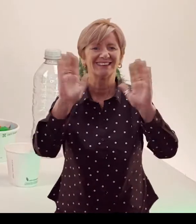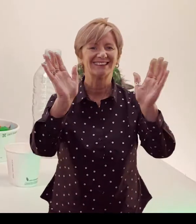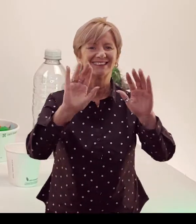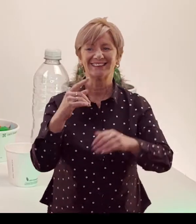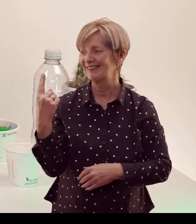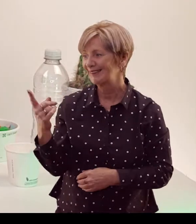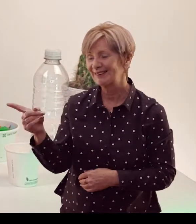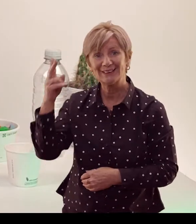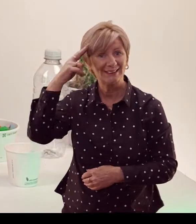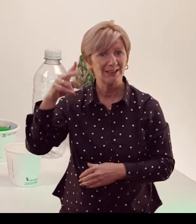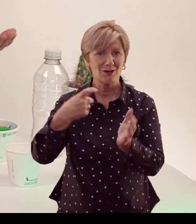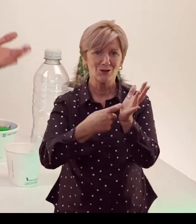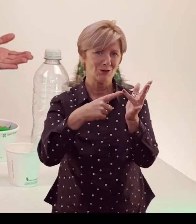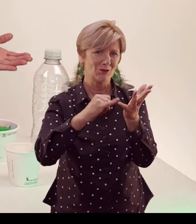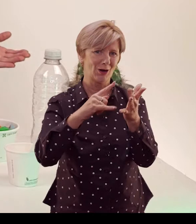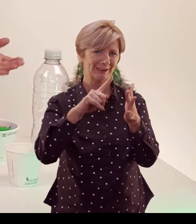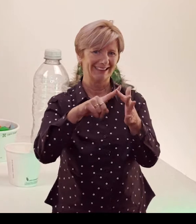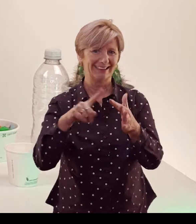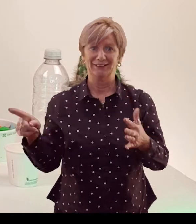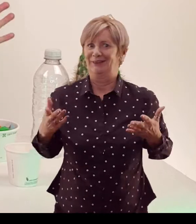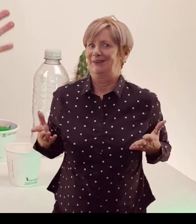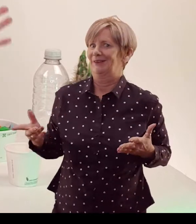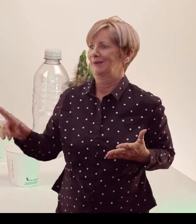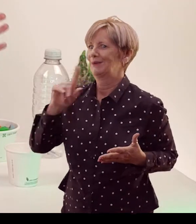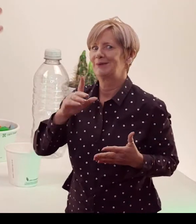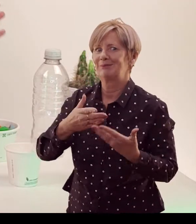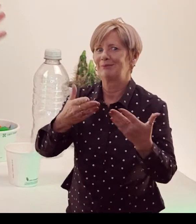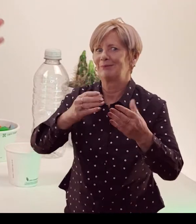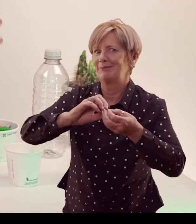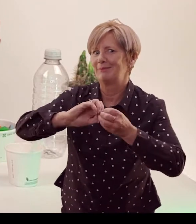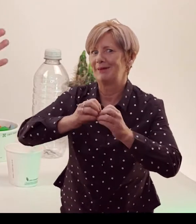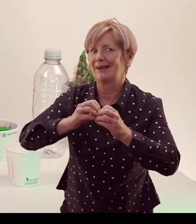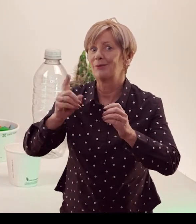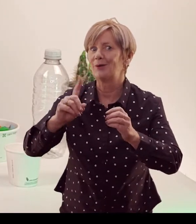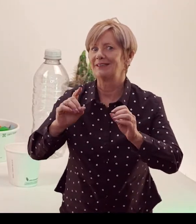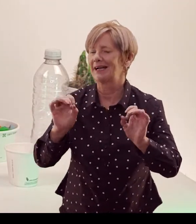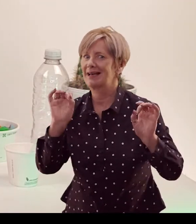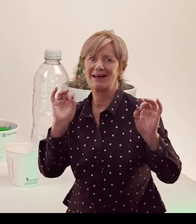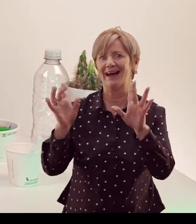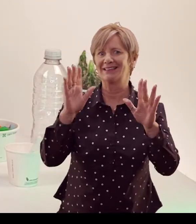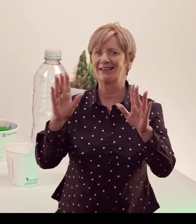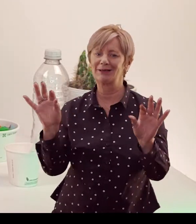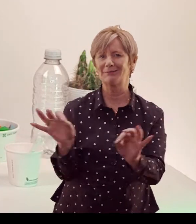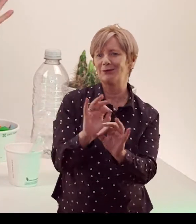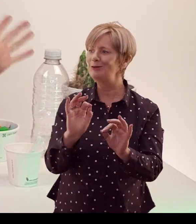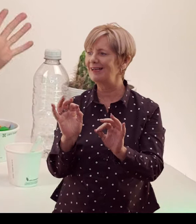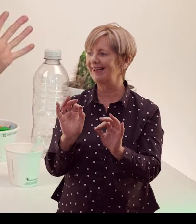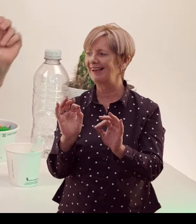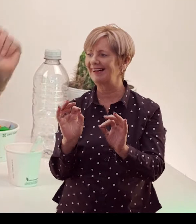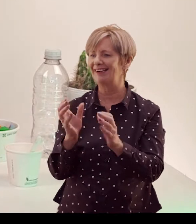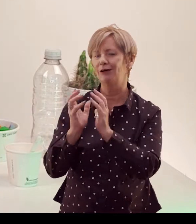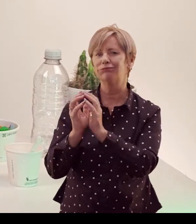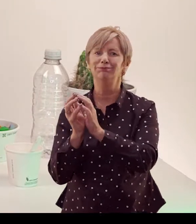Hello, my name's Rosie, and today I'm going to show you how to make a magical musical